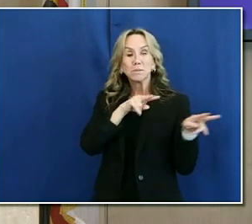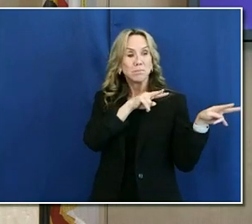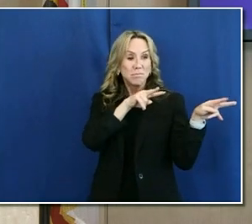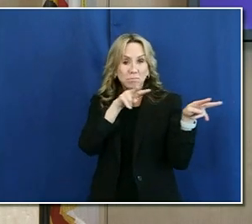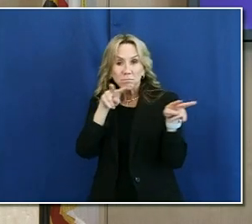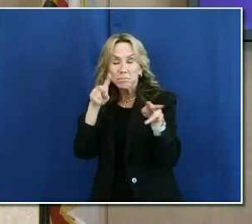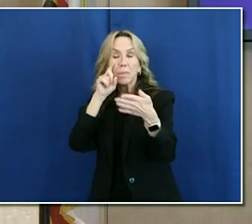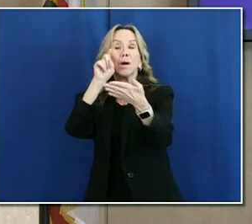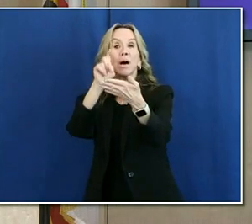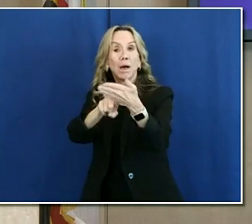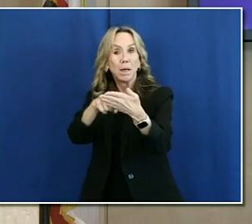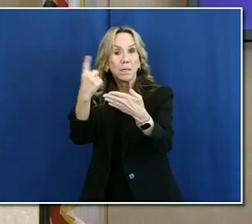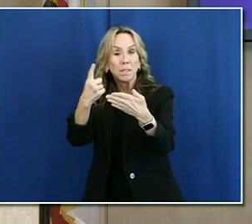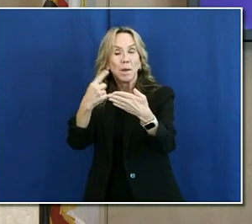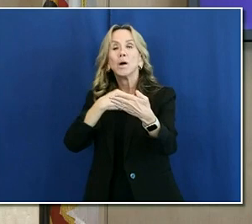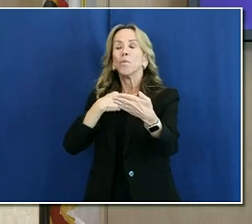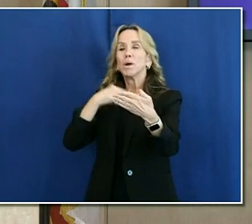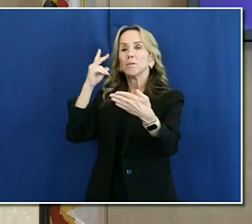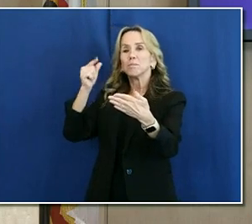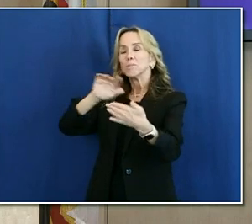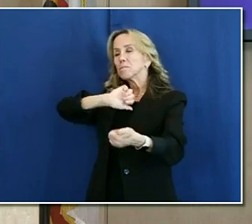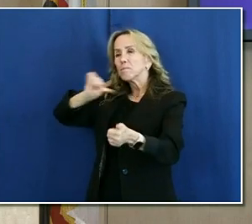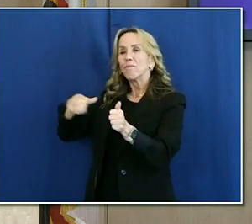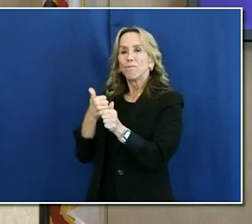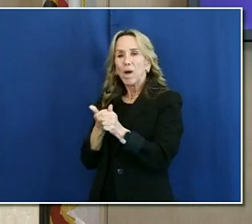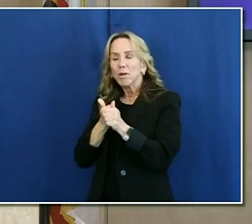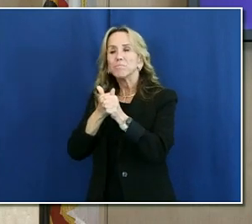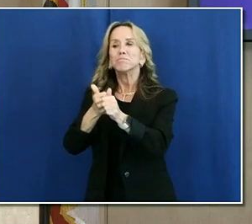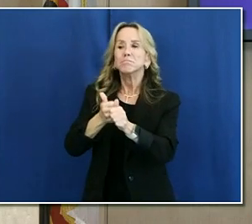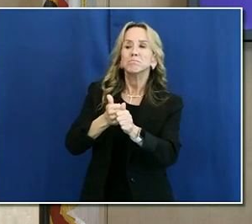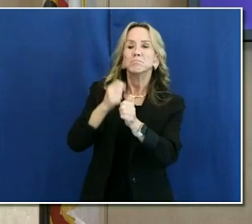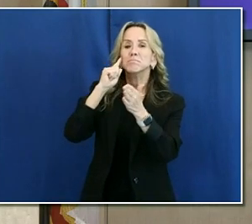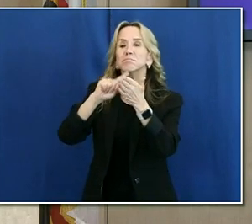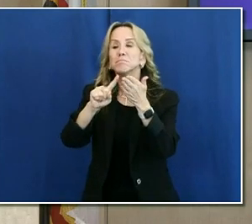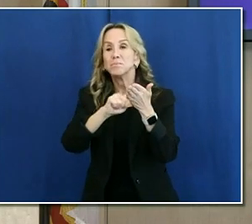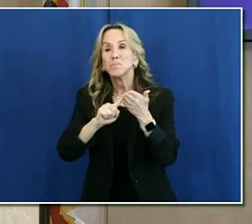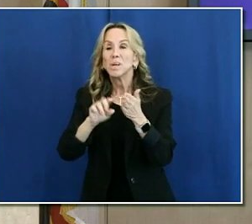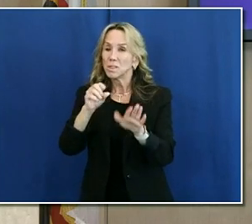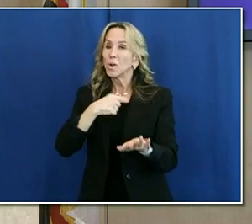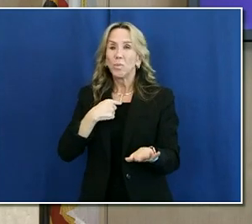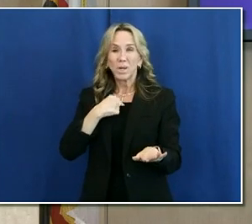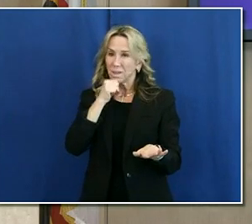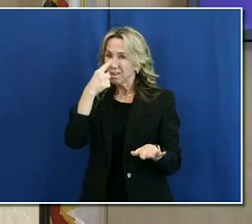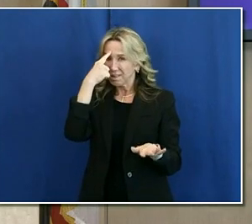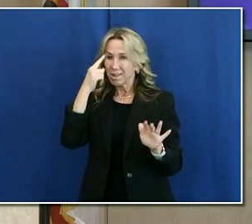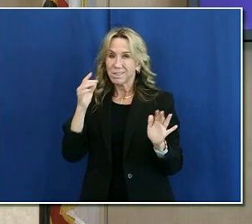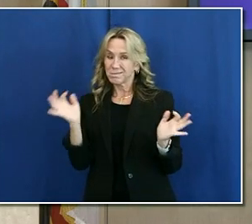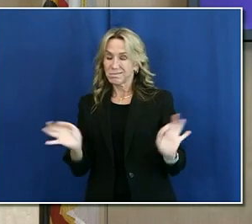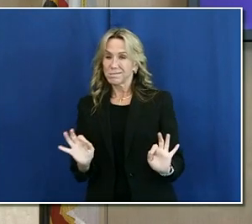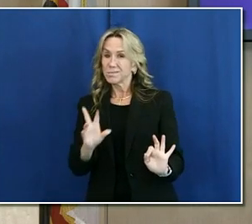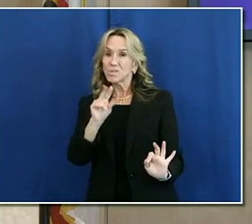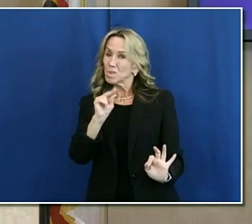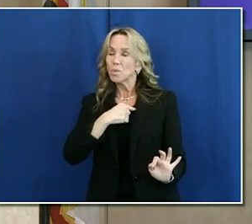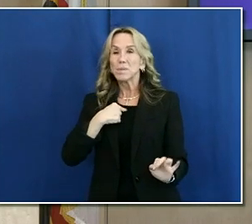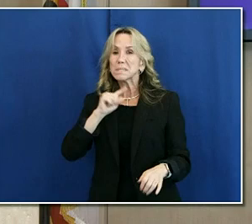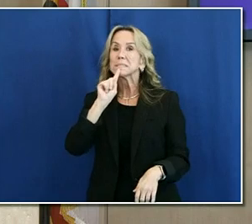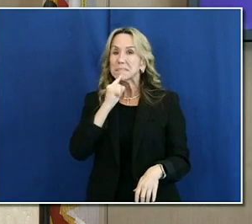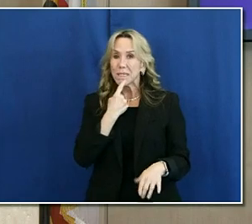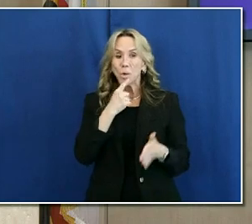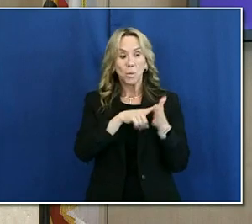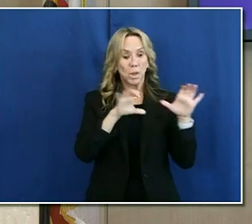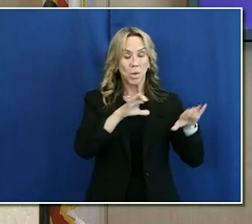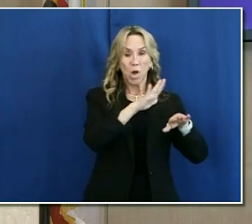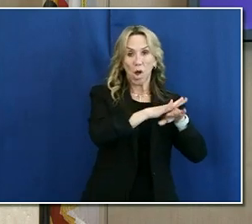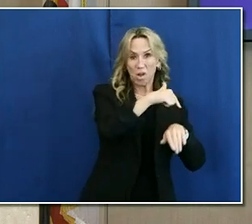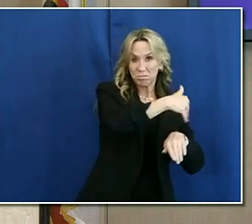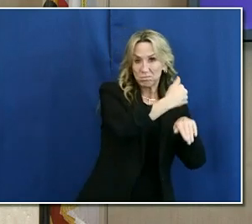and then we do immediate follow-up. And we've been taking this very seriously, both in terms of what we're doing off campus as well as what we're doing on